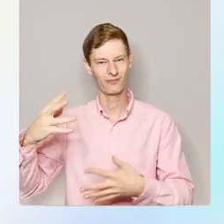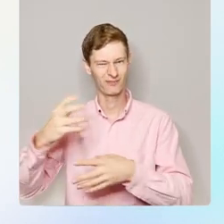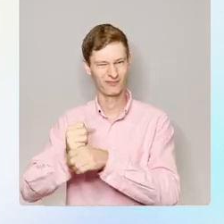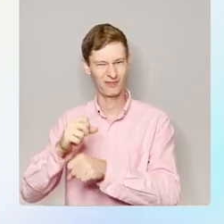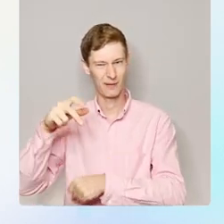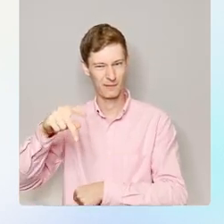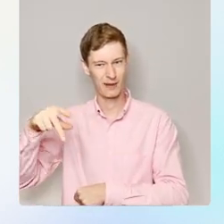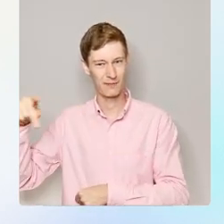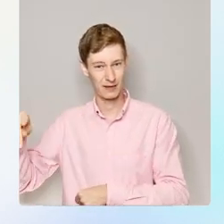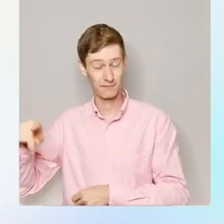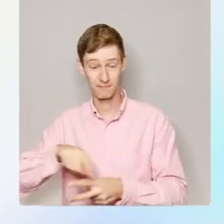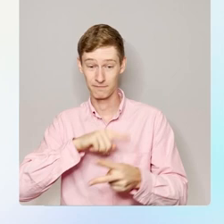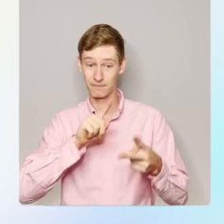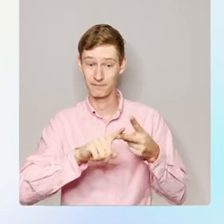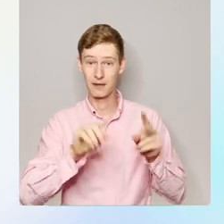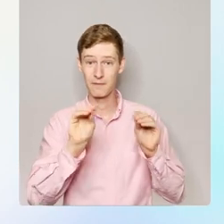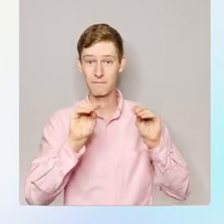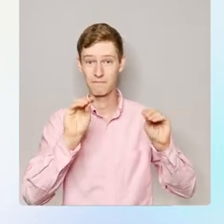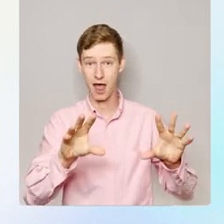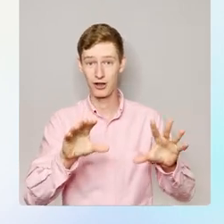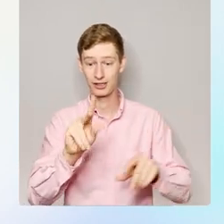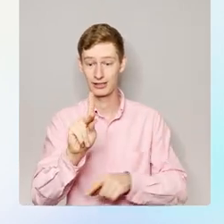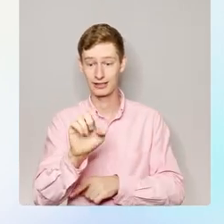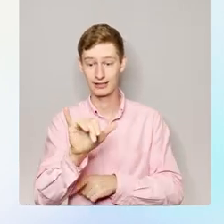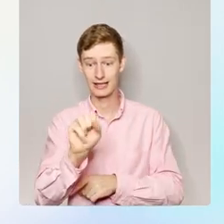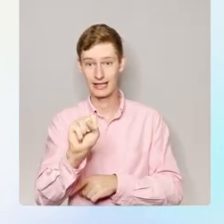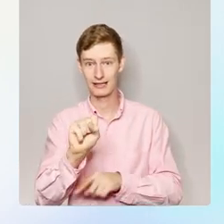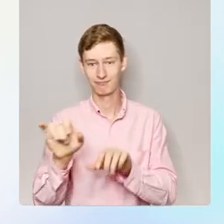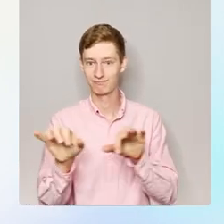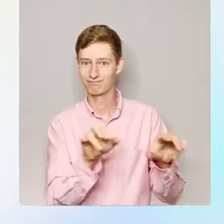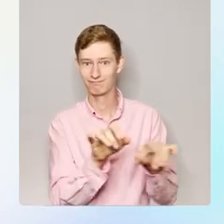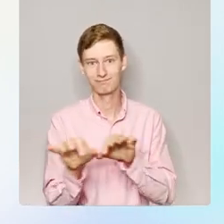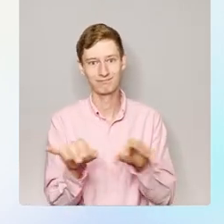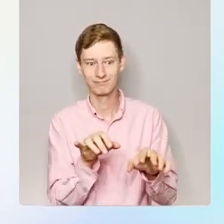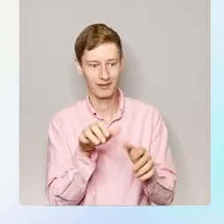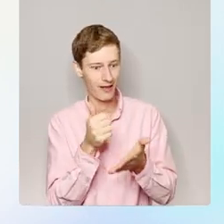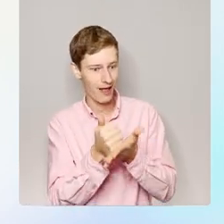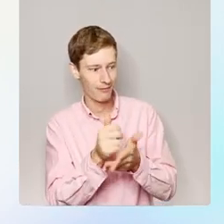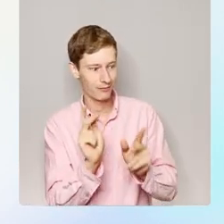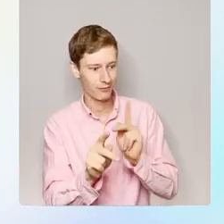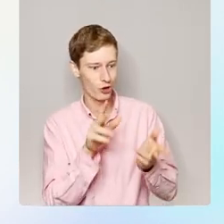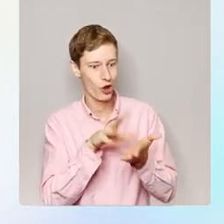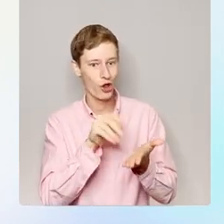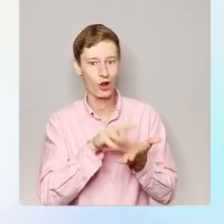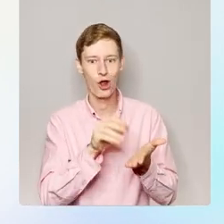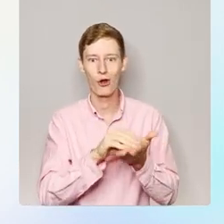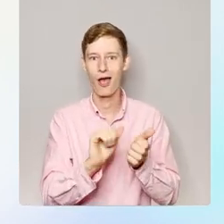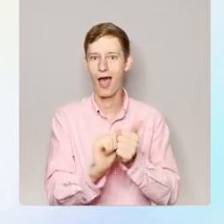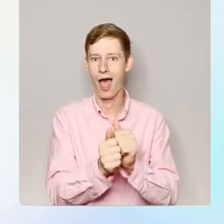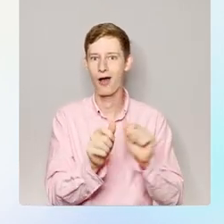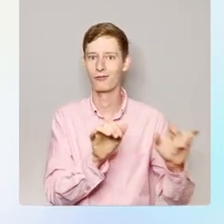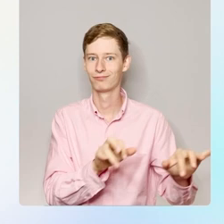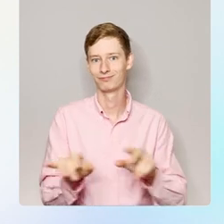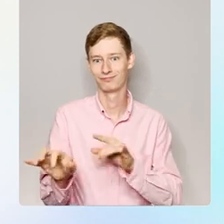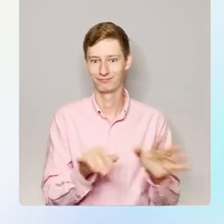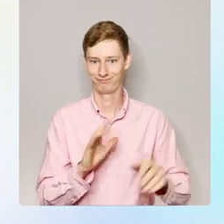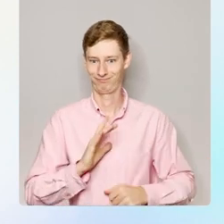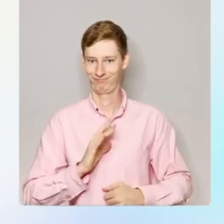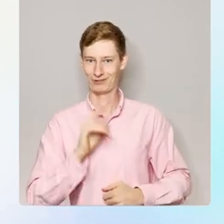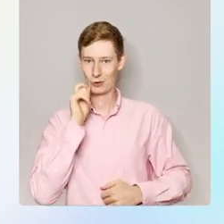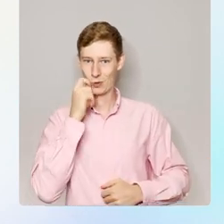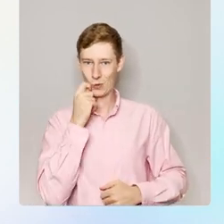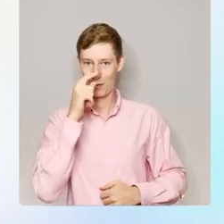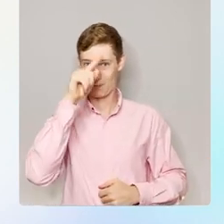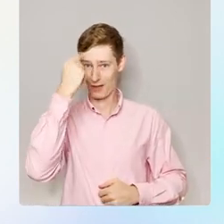it easier to learn the piano with MR. I mean, these are really cool on Quest 2, even in black and white, but they're